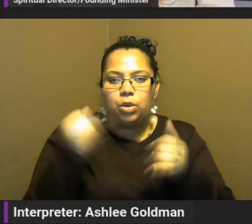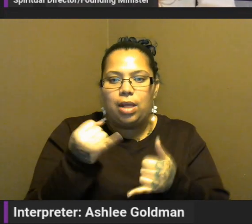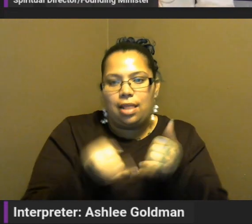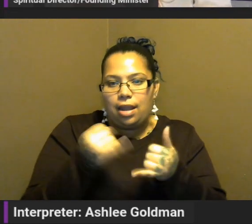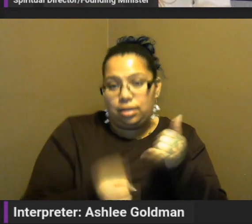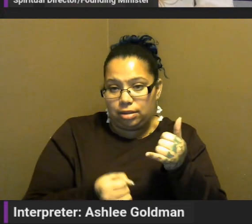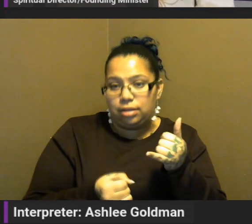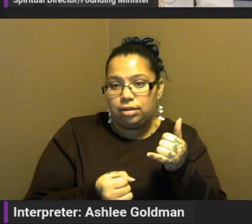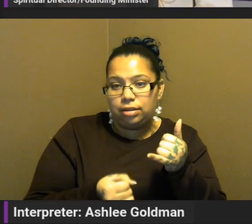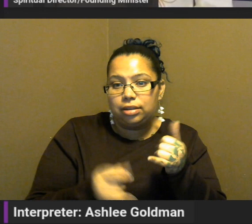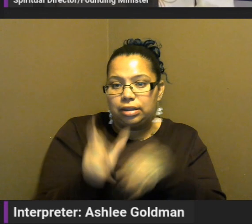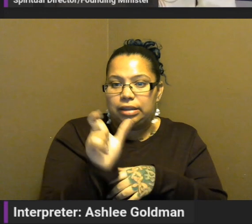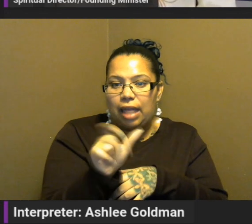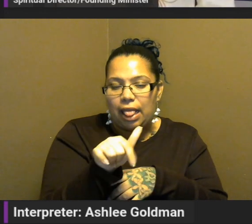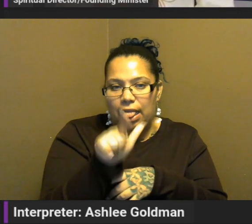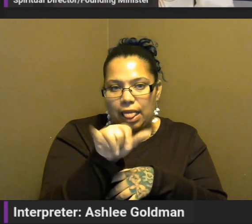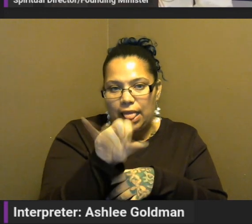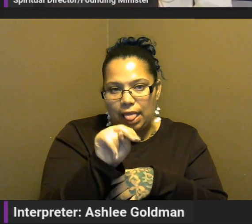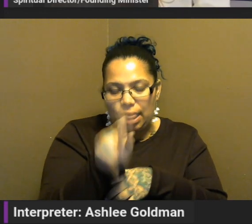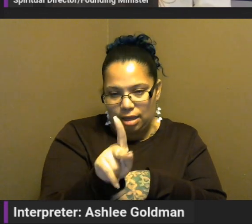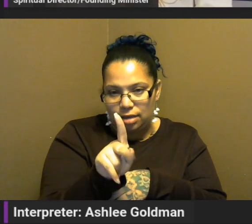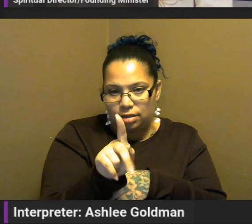link for you to visit the